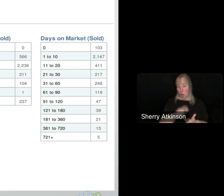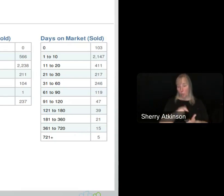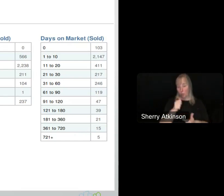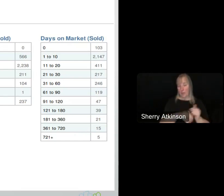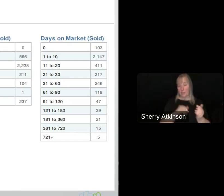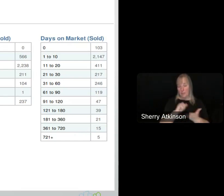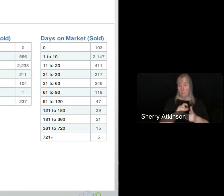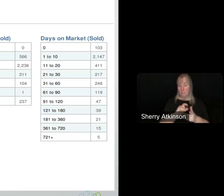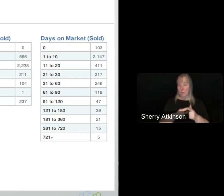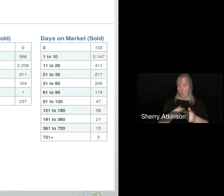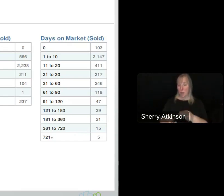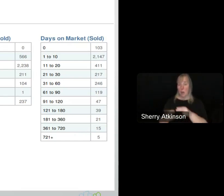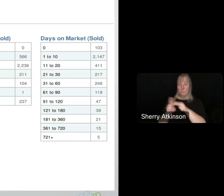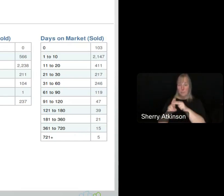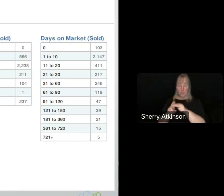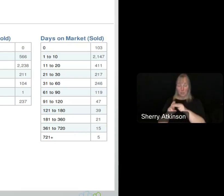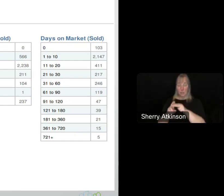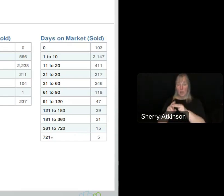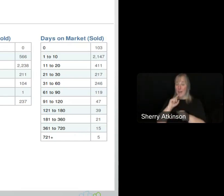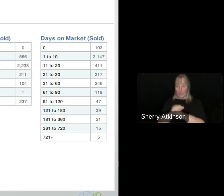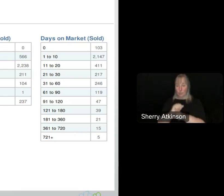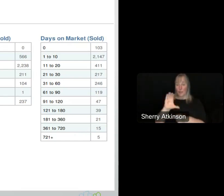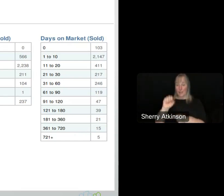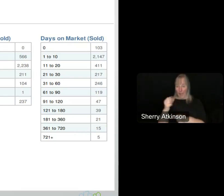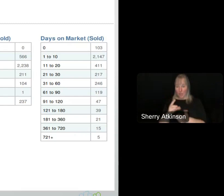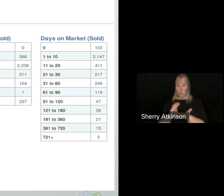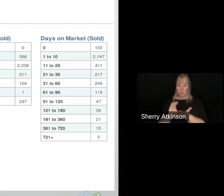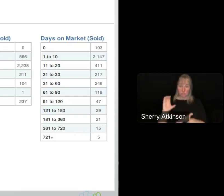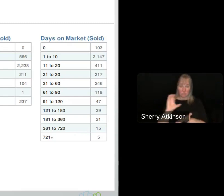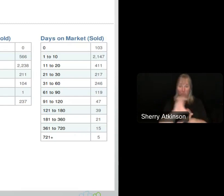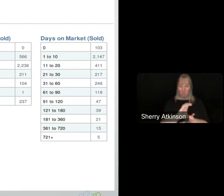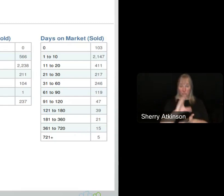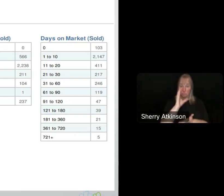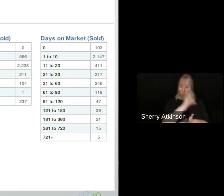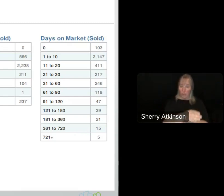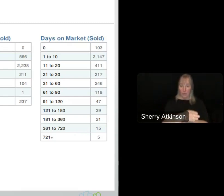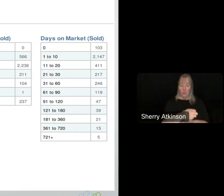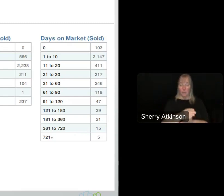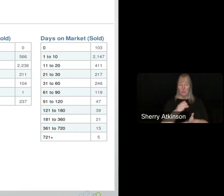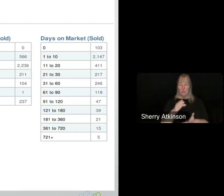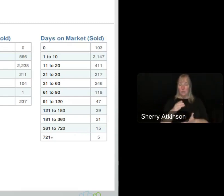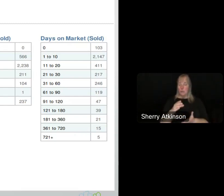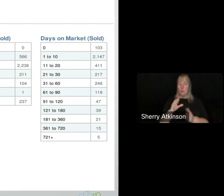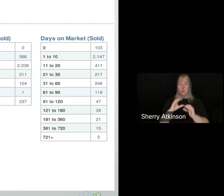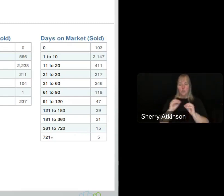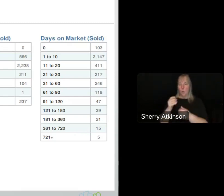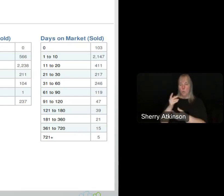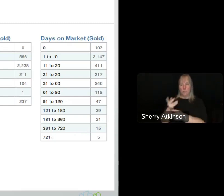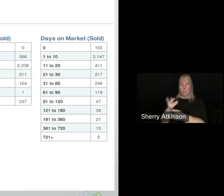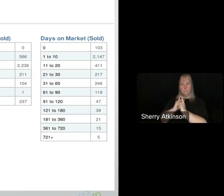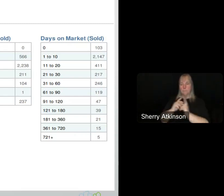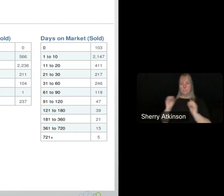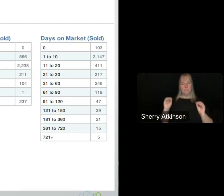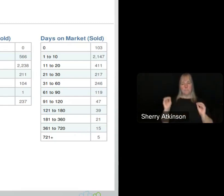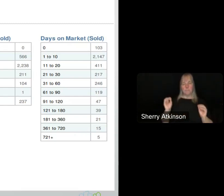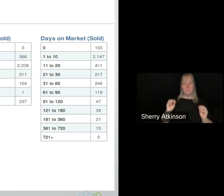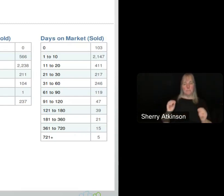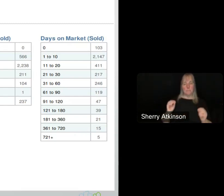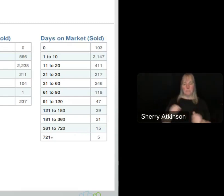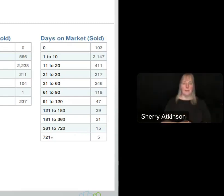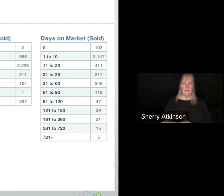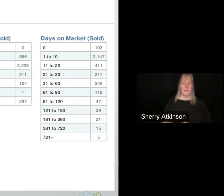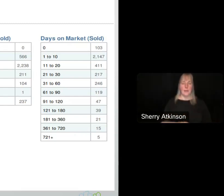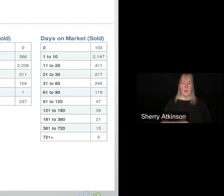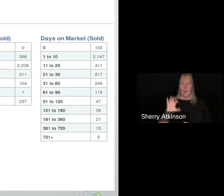uptick of actually cash being spent. I mean, a straight out cash, no financing at all needed. The